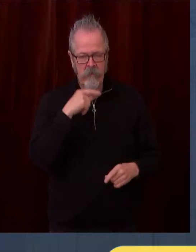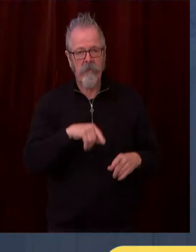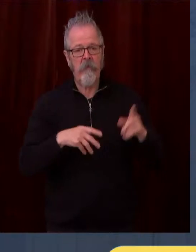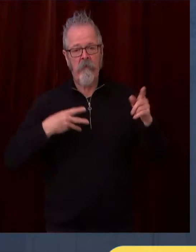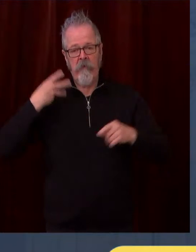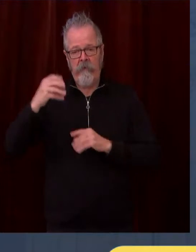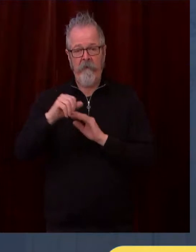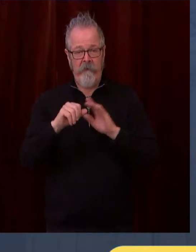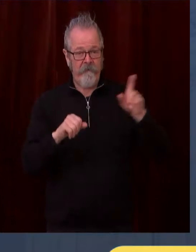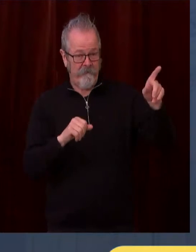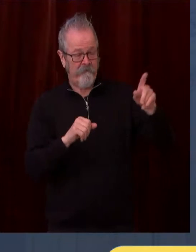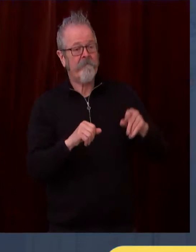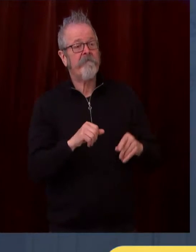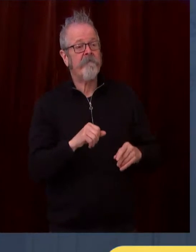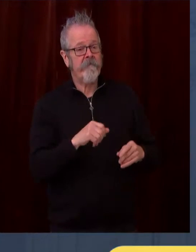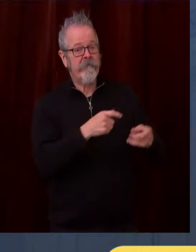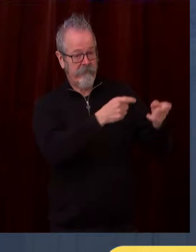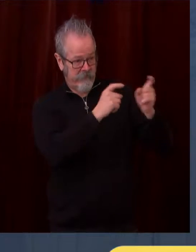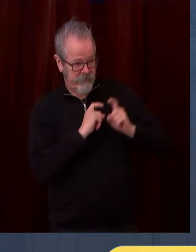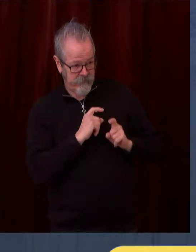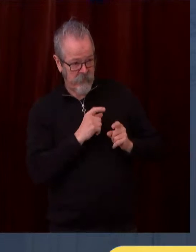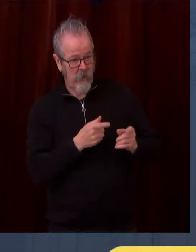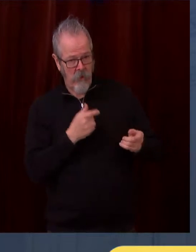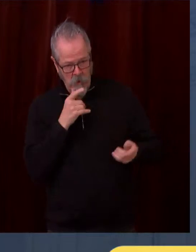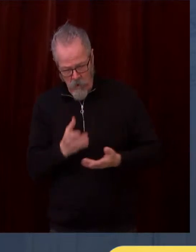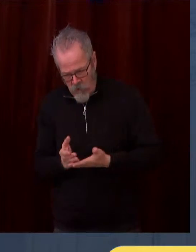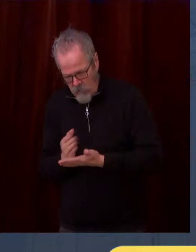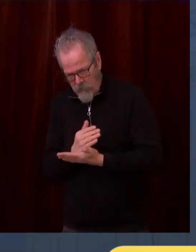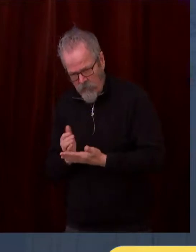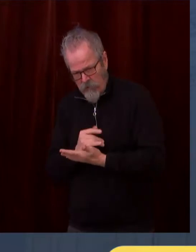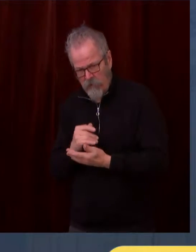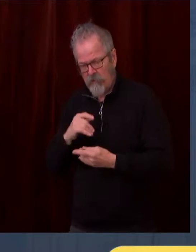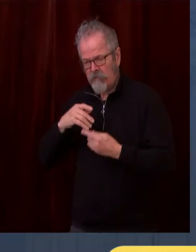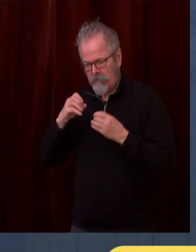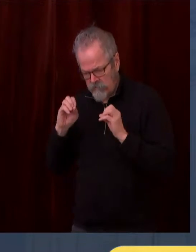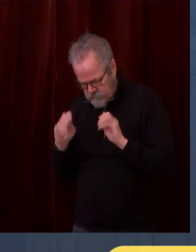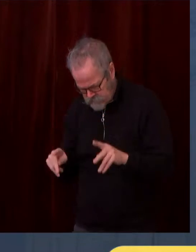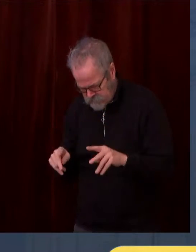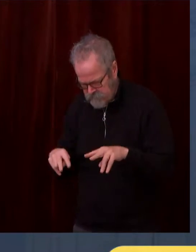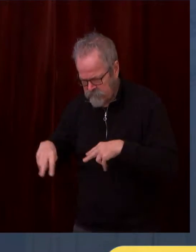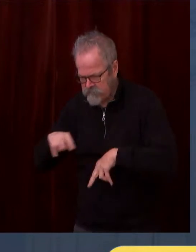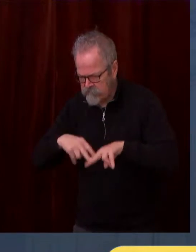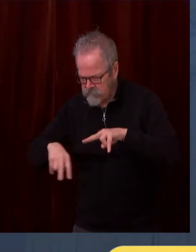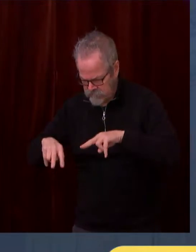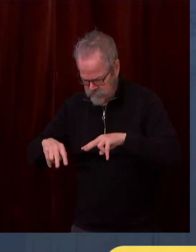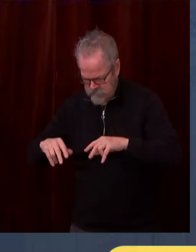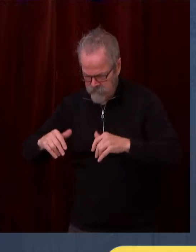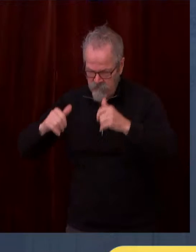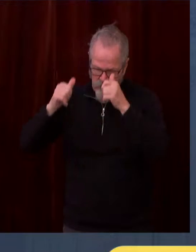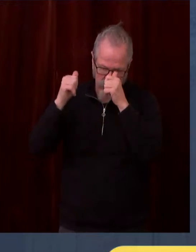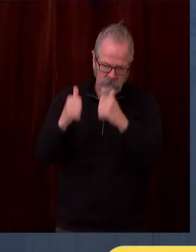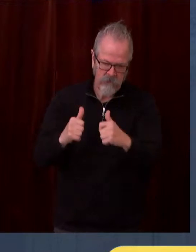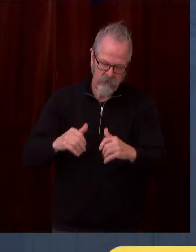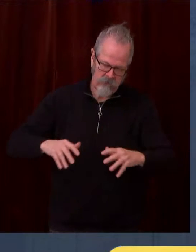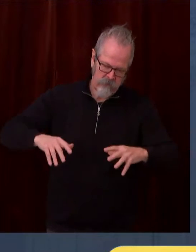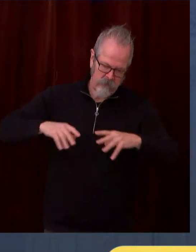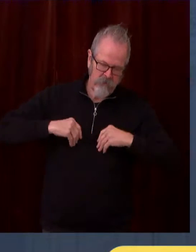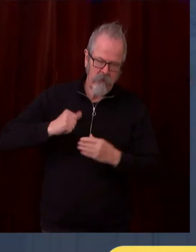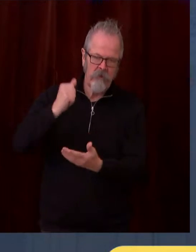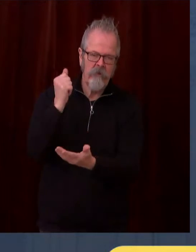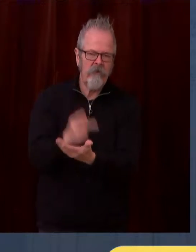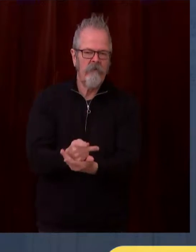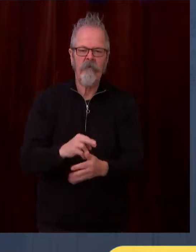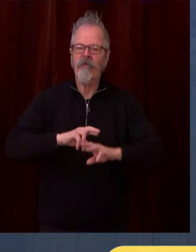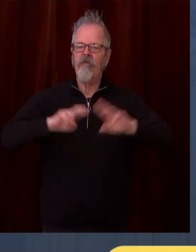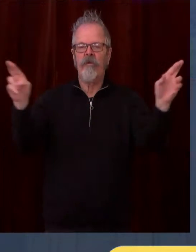now authorizing the use of the vaccine, and we are ready to go. We believe that we could take our first